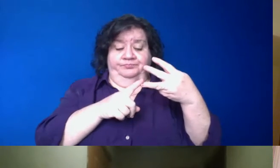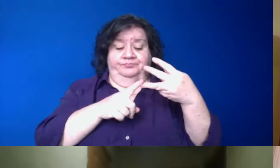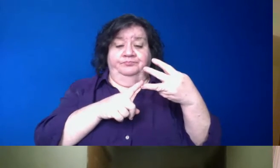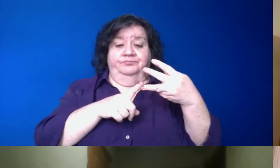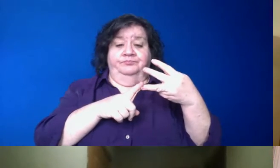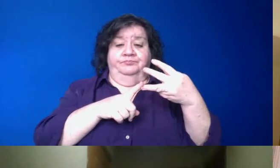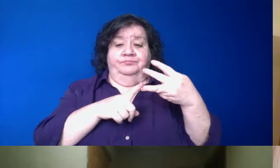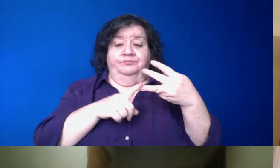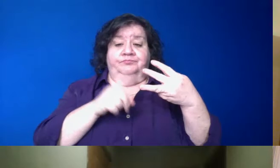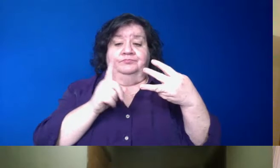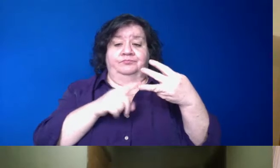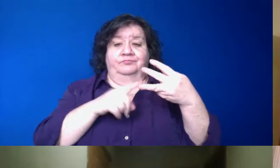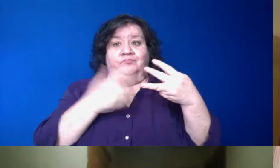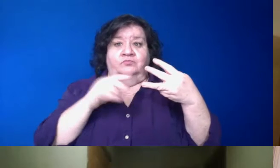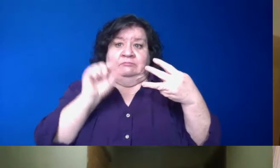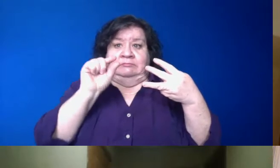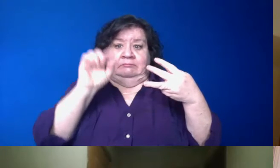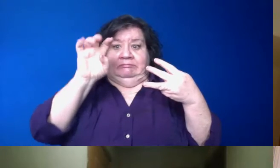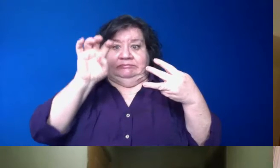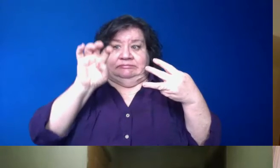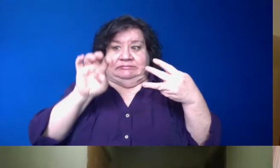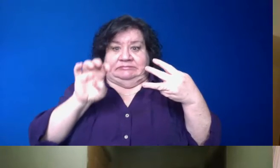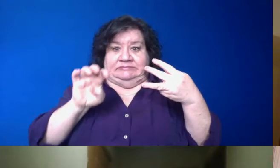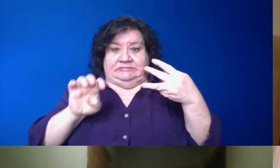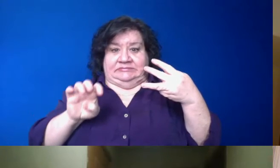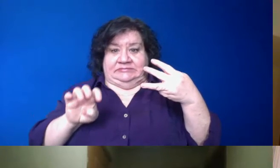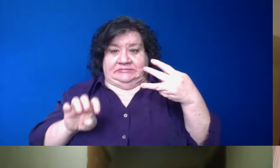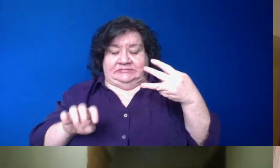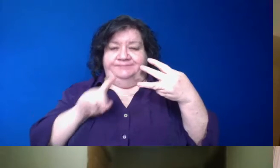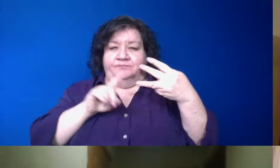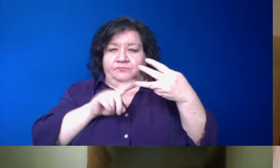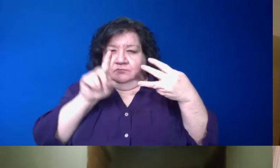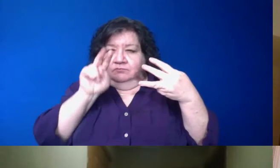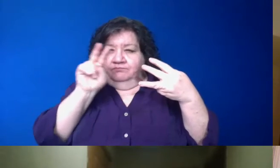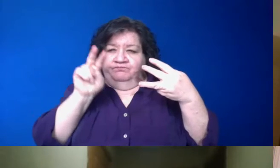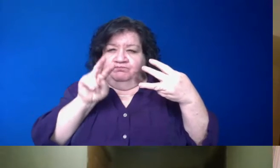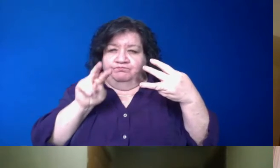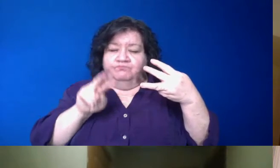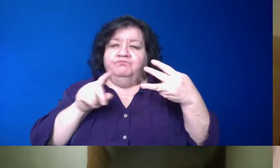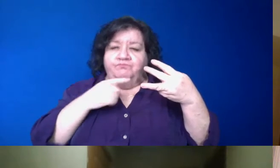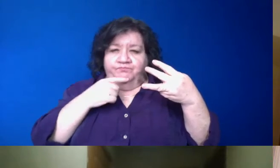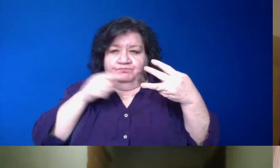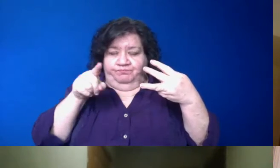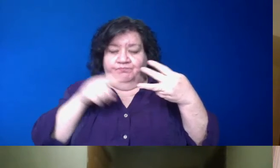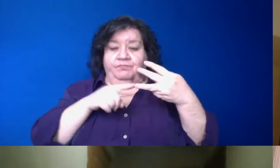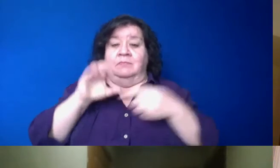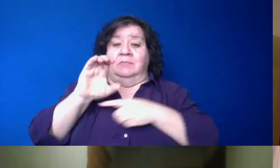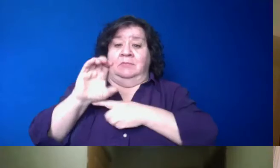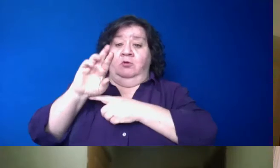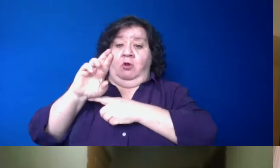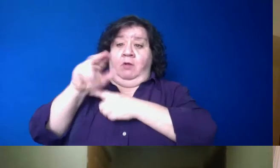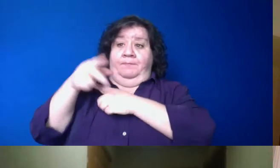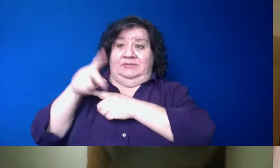CRPD had a very positive impact in European countries. Almost all have ratified the